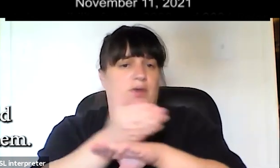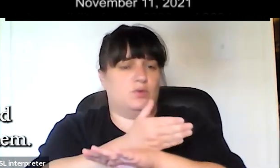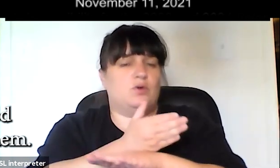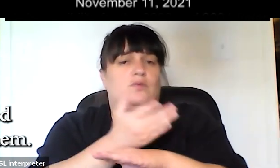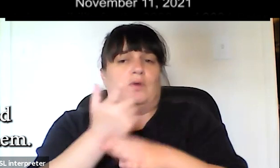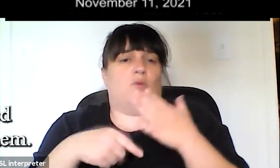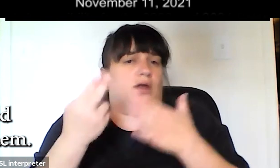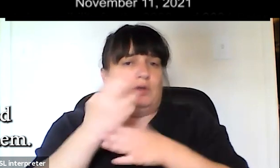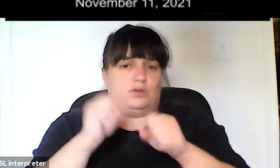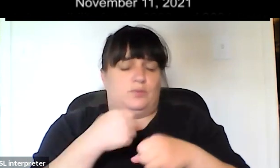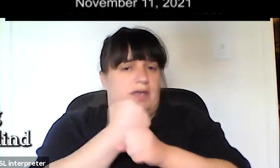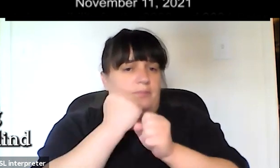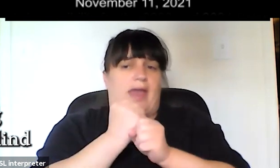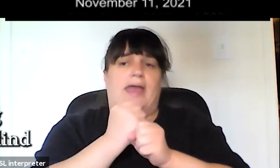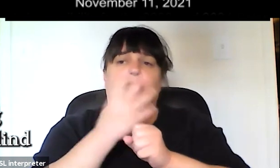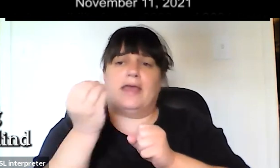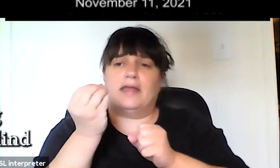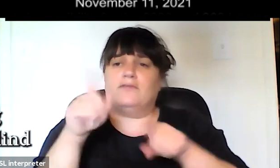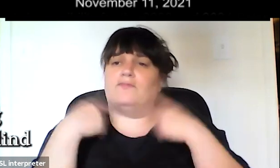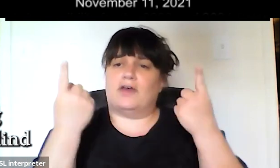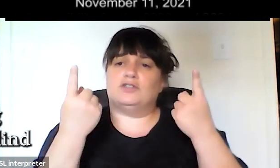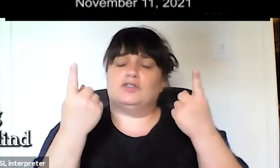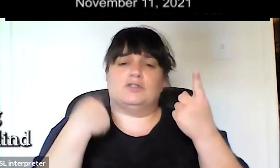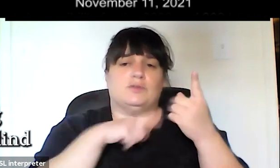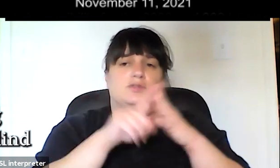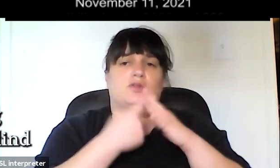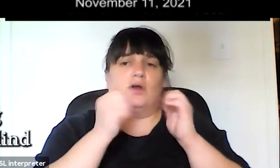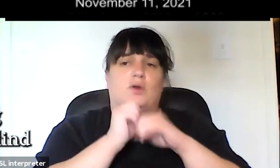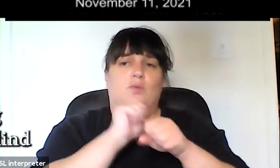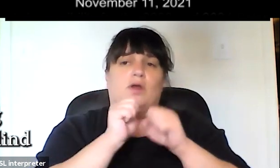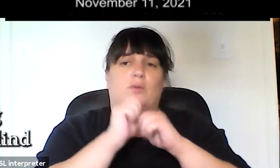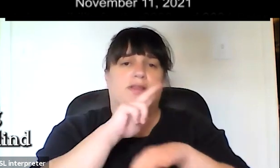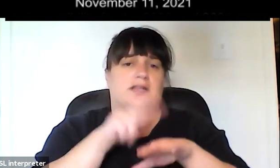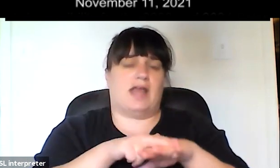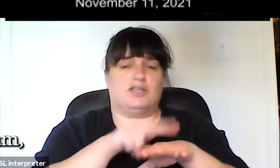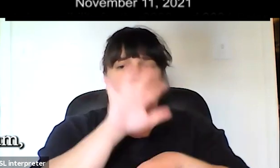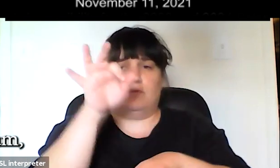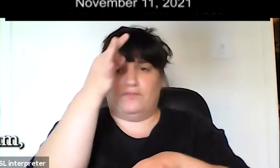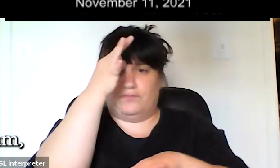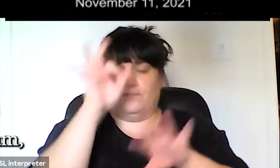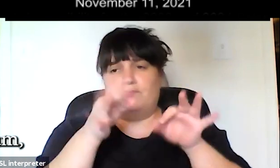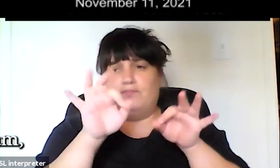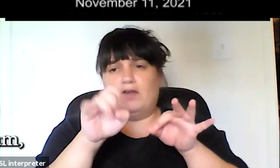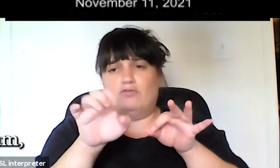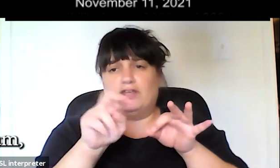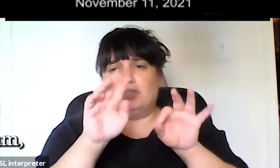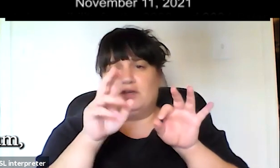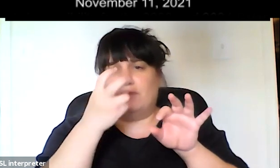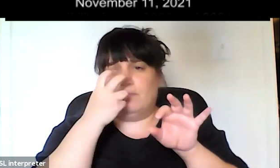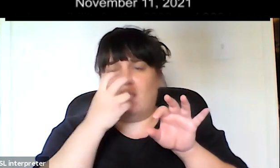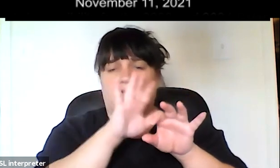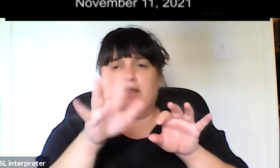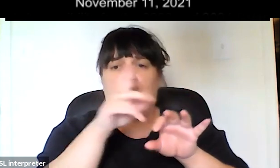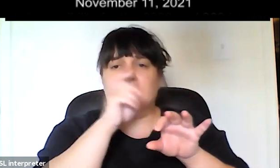what use we could make out of them. And eventually we started working with the National Federation of the Blind and their Summer Youth Slam